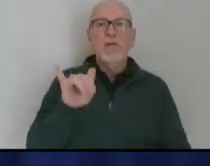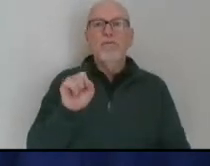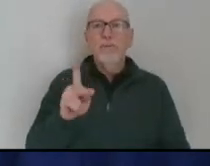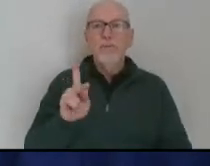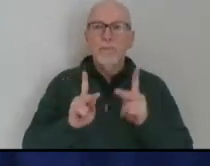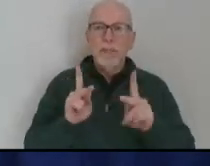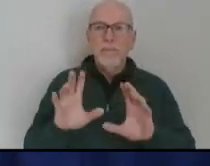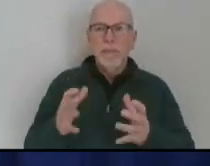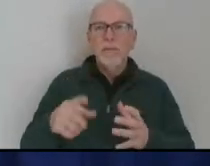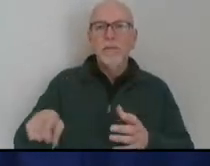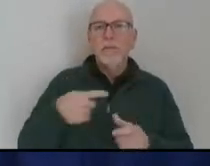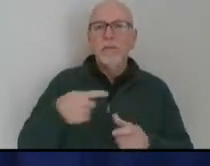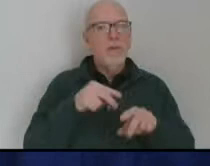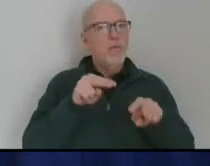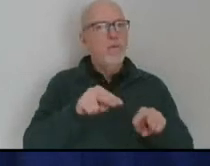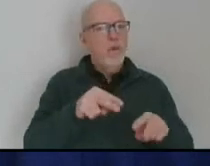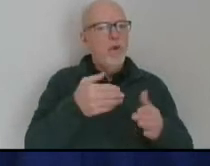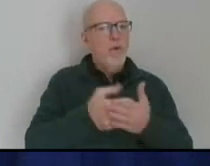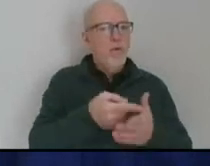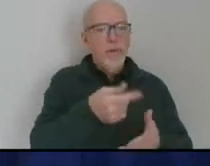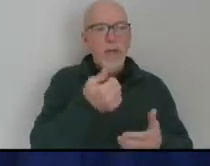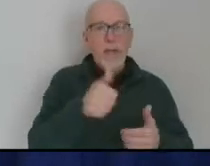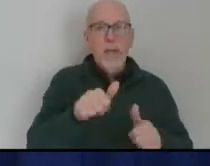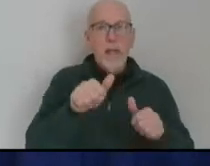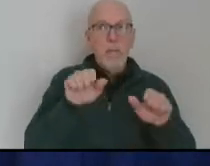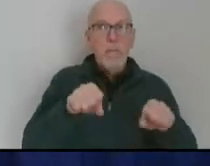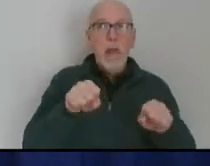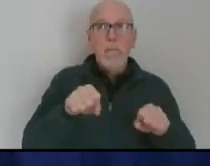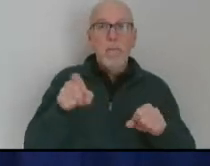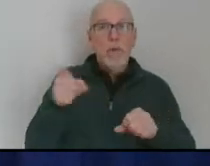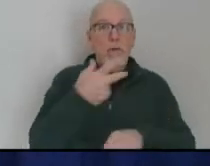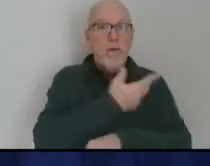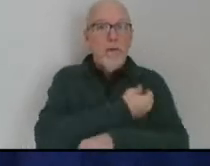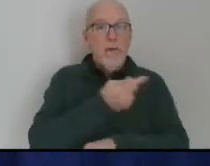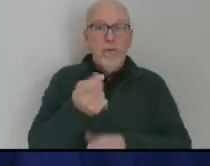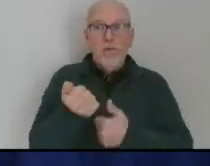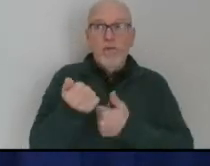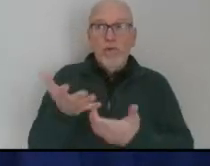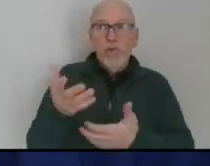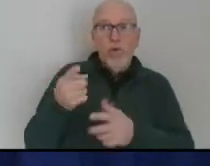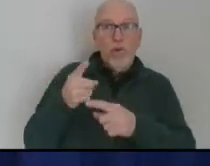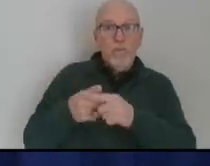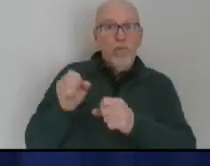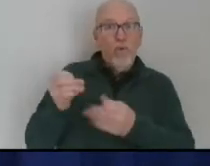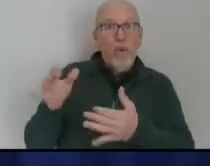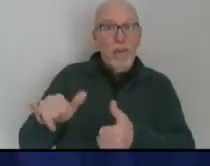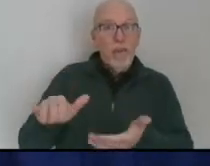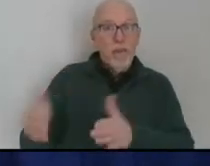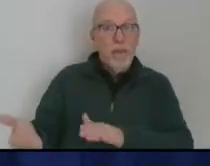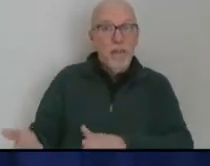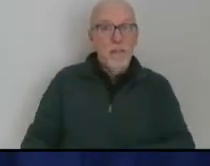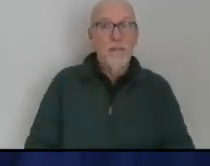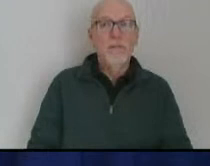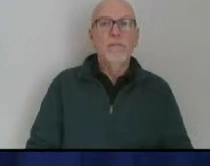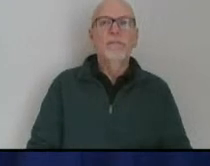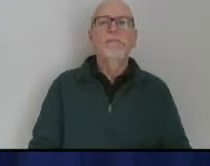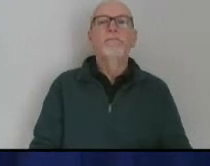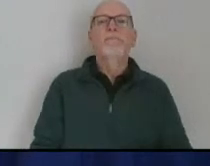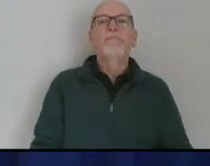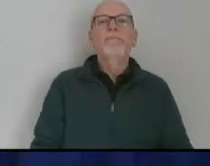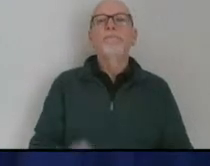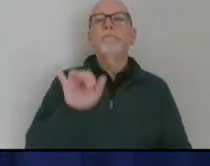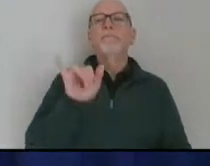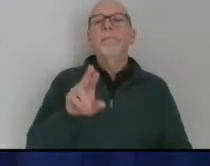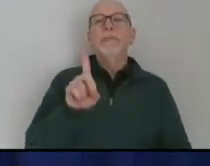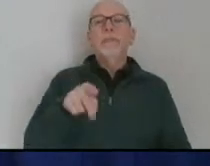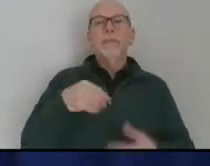watching closely for any indication that they believe that the vaccine was causative of these deaths. Indiana has had